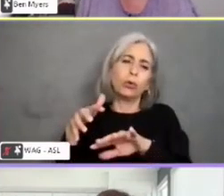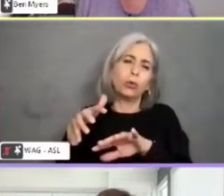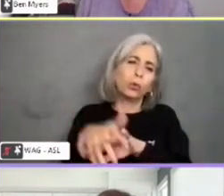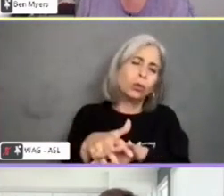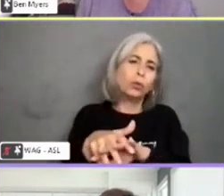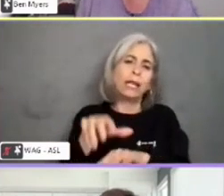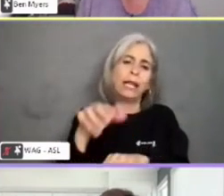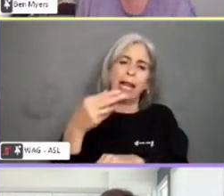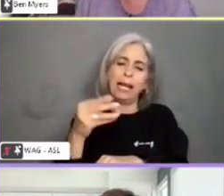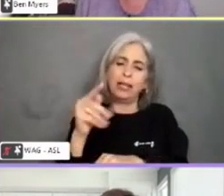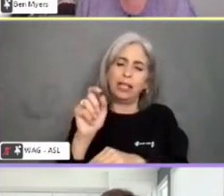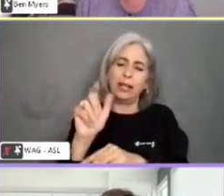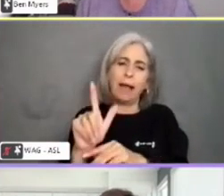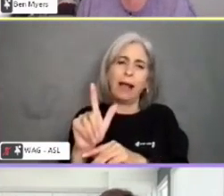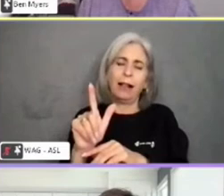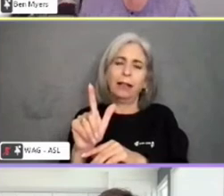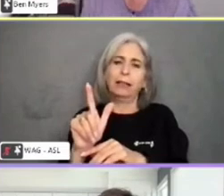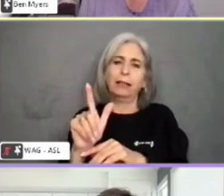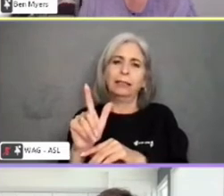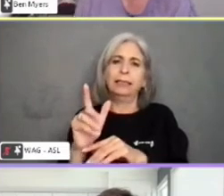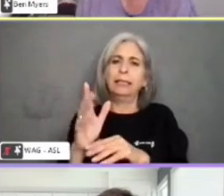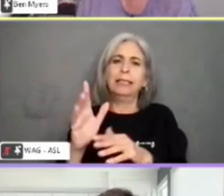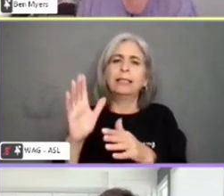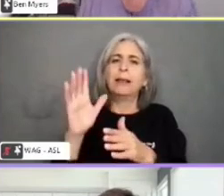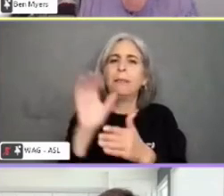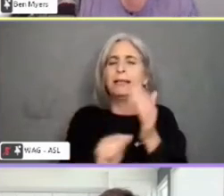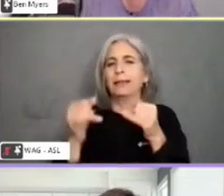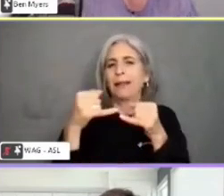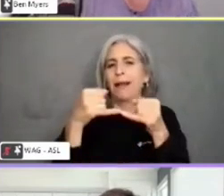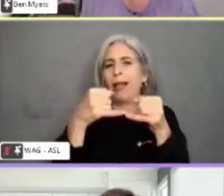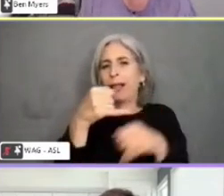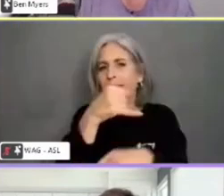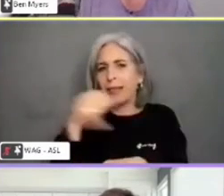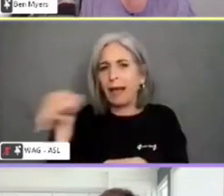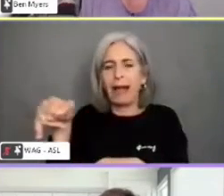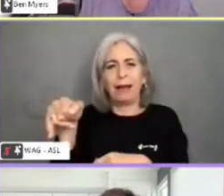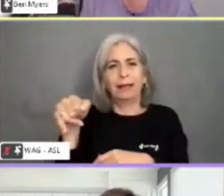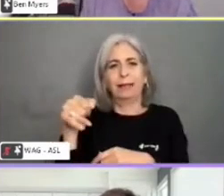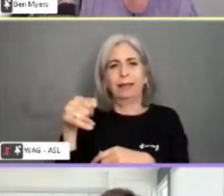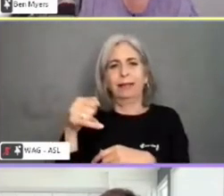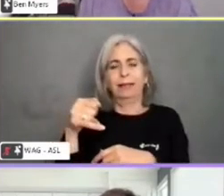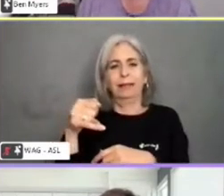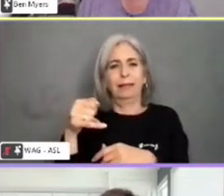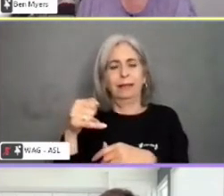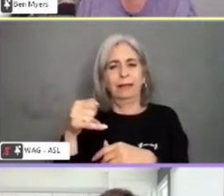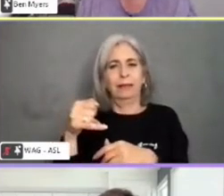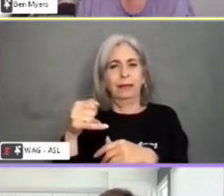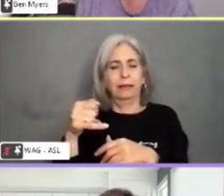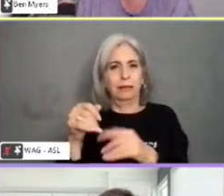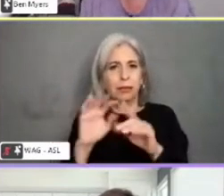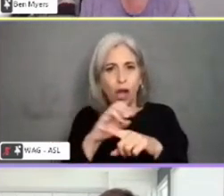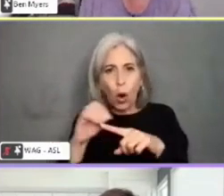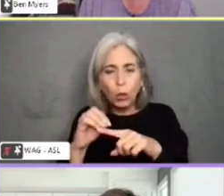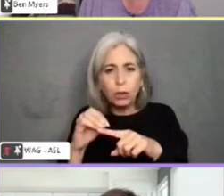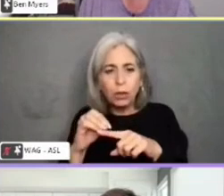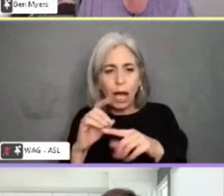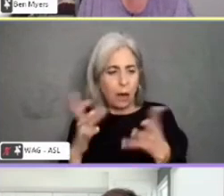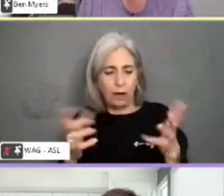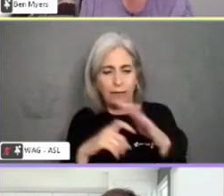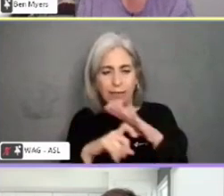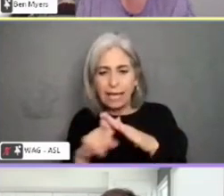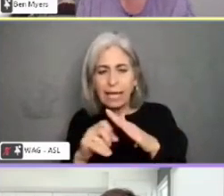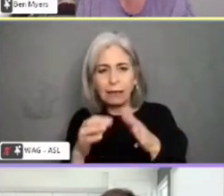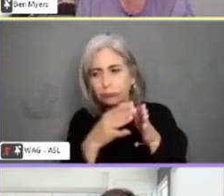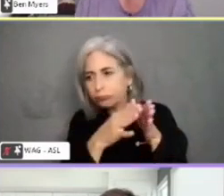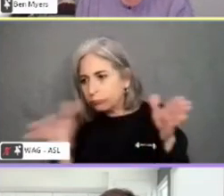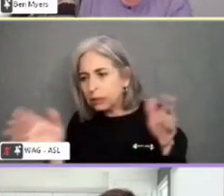element is missing a lang attribute. When I was starting out, I would run the Axe DevTools scan across a bunch of sites and